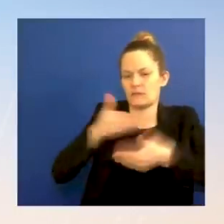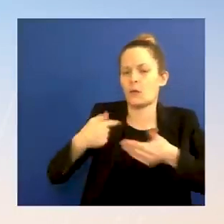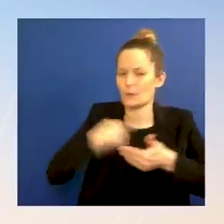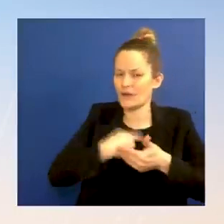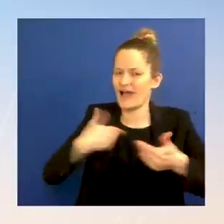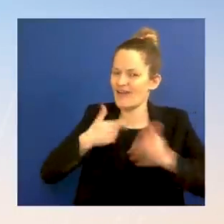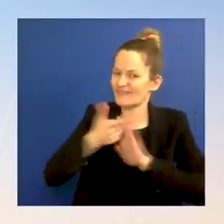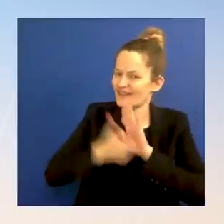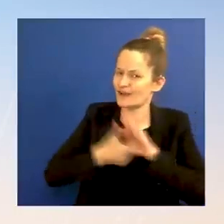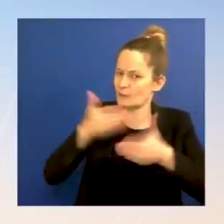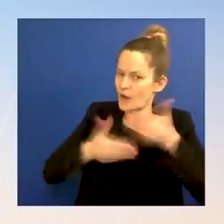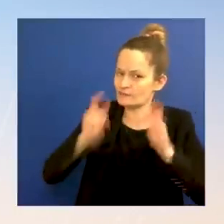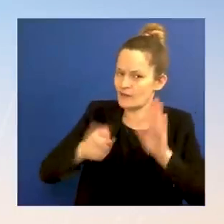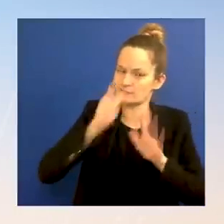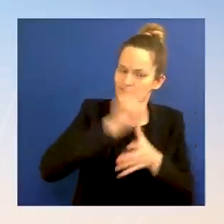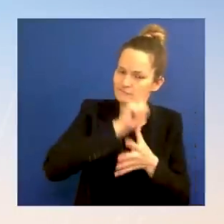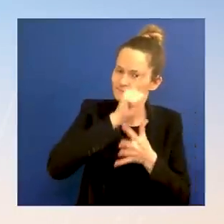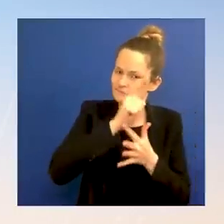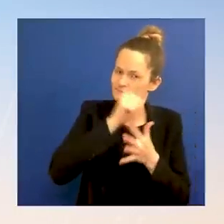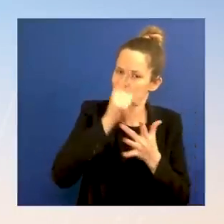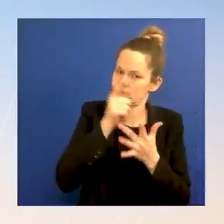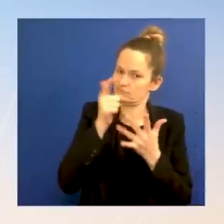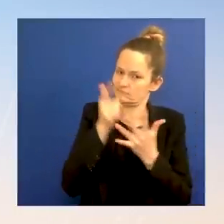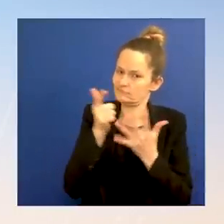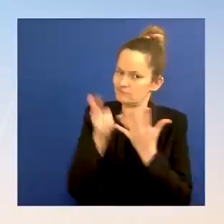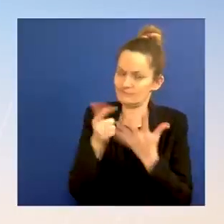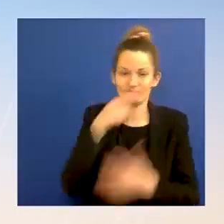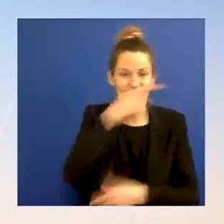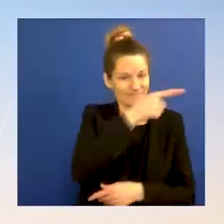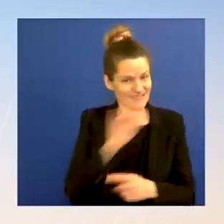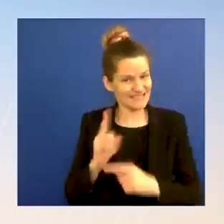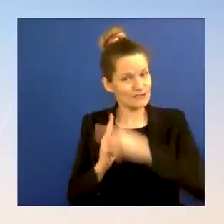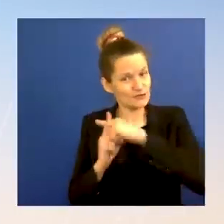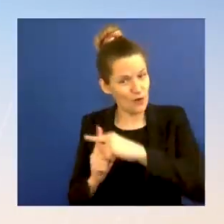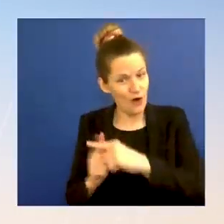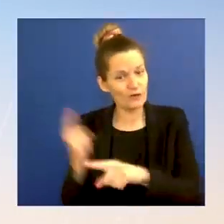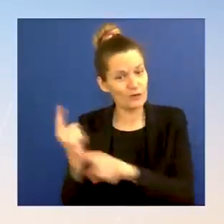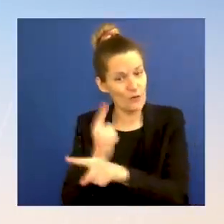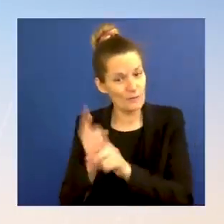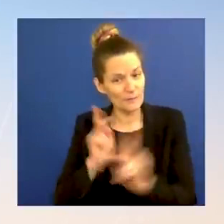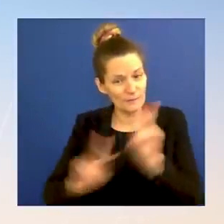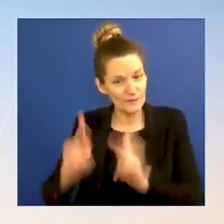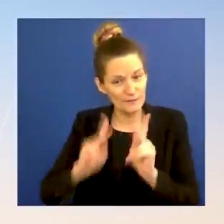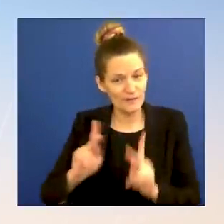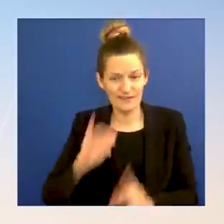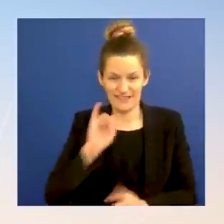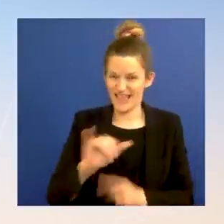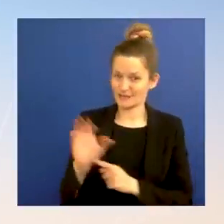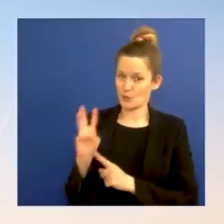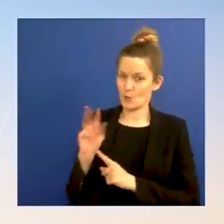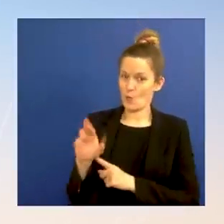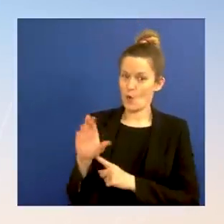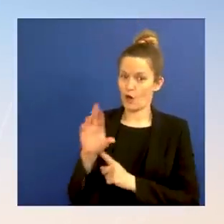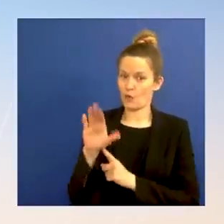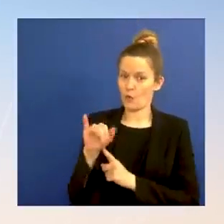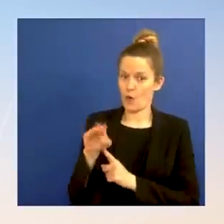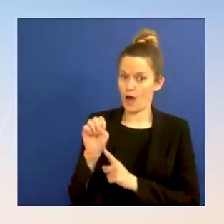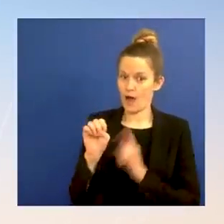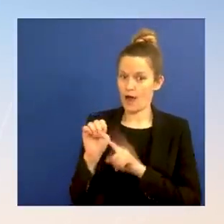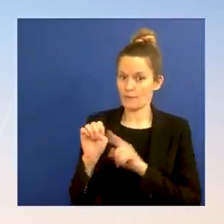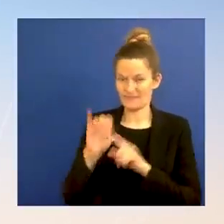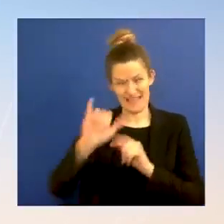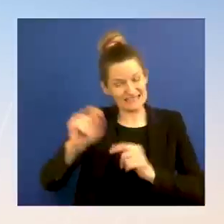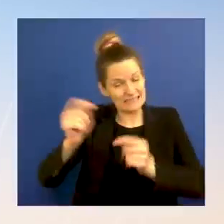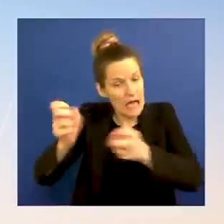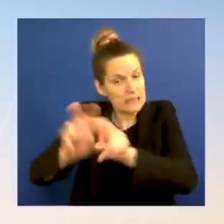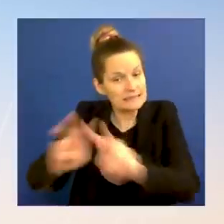civilian objects would be considered a war crime, even as we are assessing that. Regardless of the legality, this action